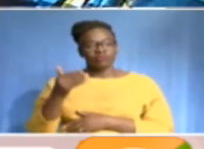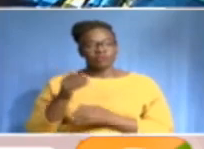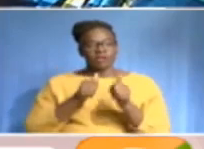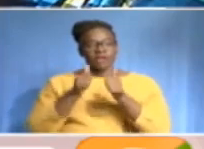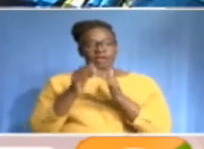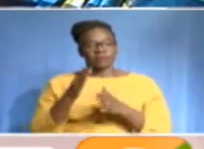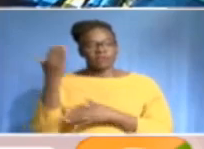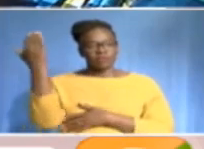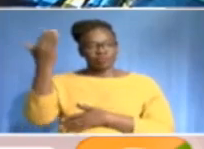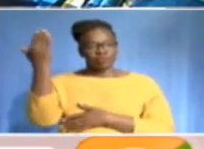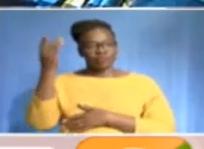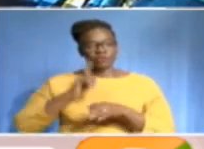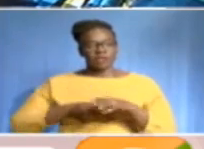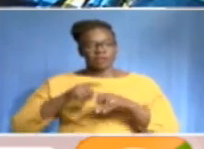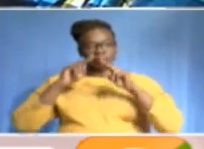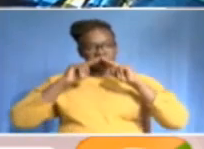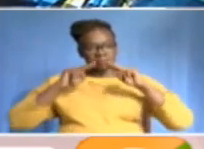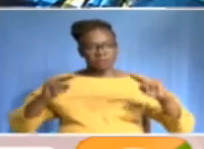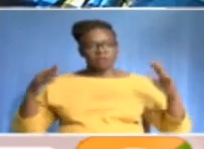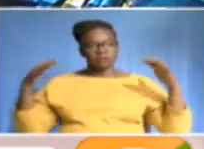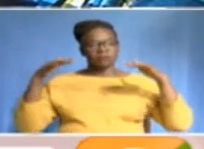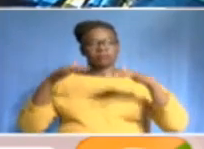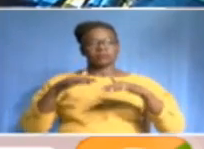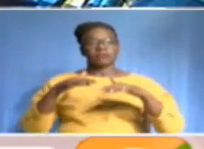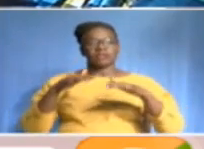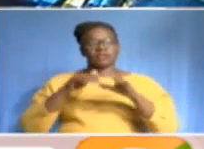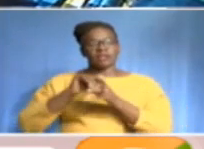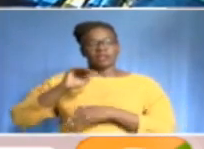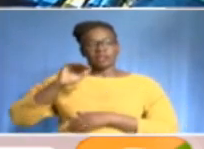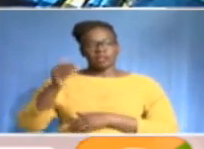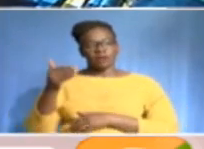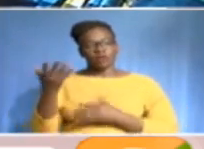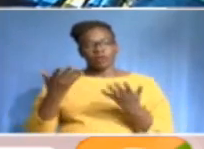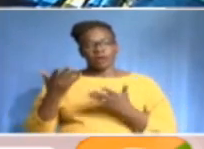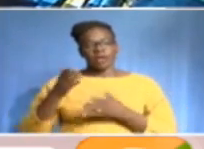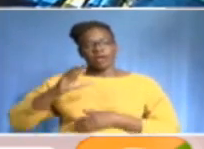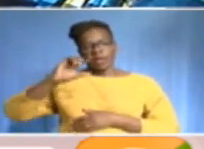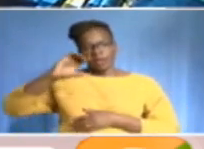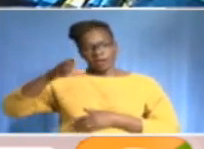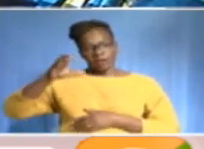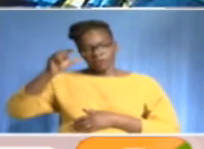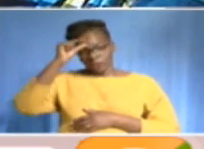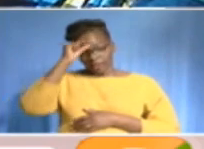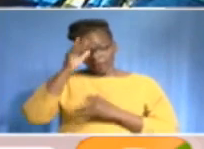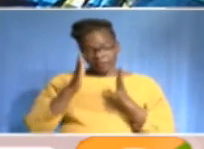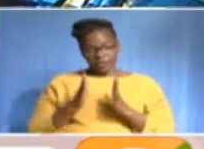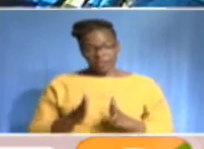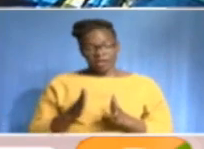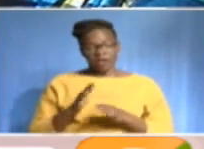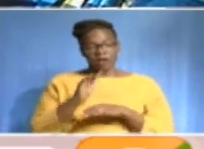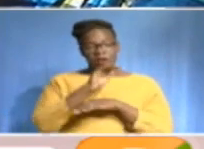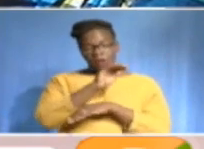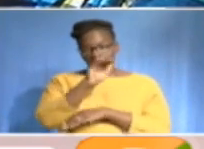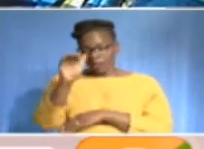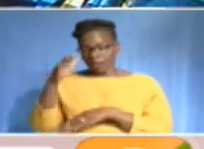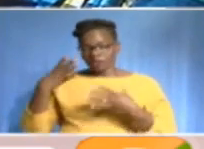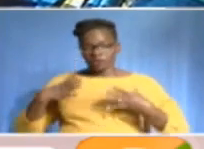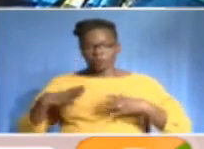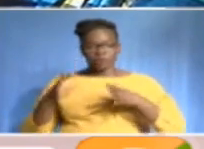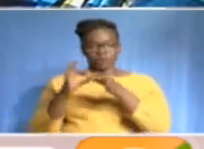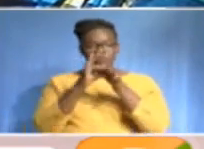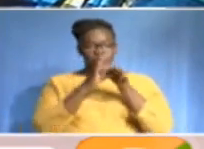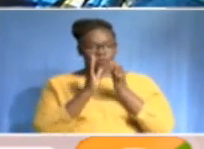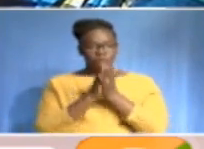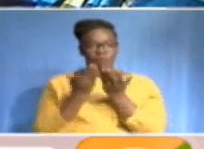of peace meetings held in the frontier town, where County Governor Ali Roba called for cohesion and integration